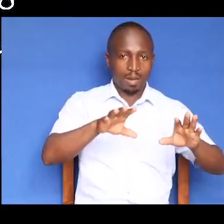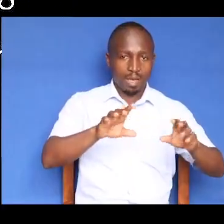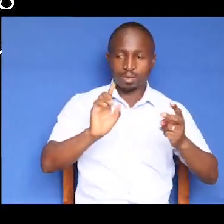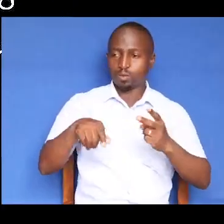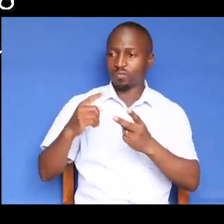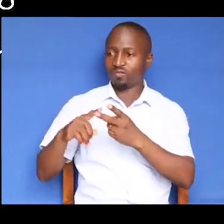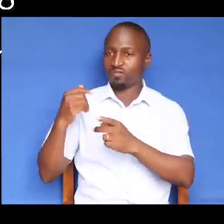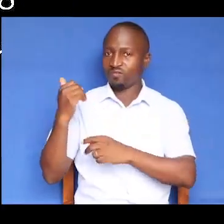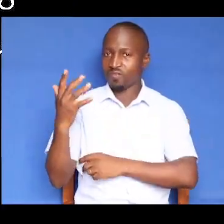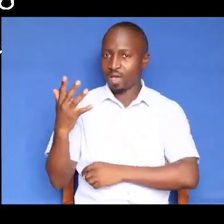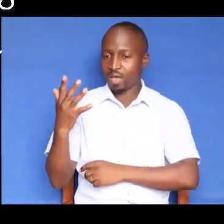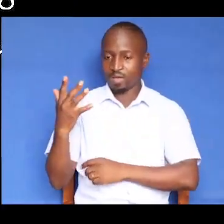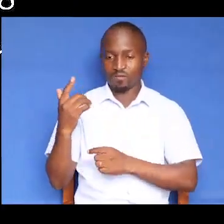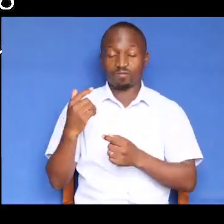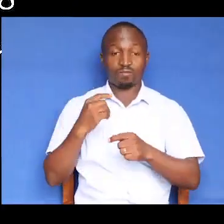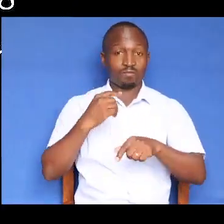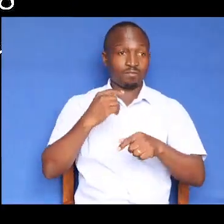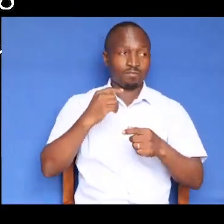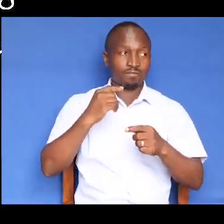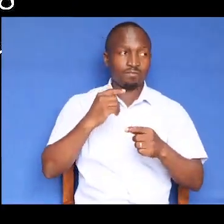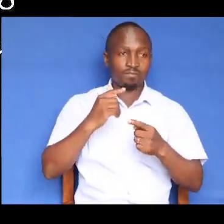will be 5 times.